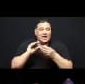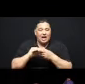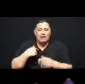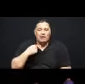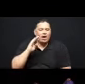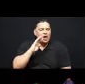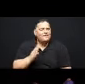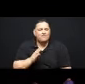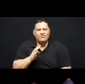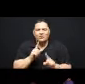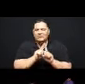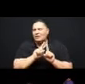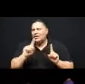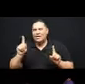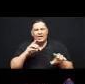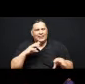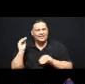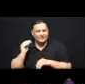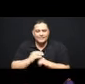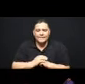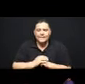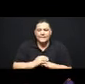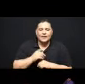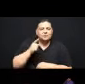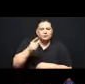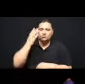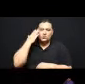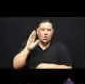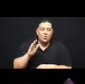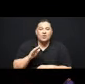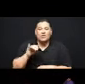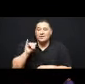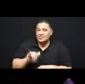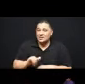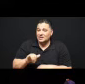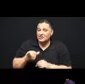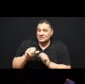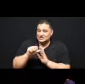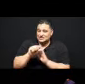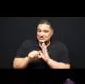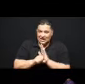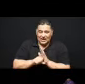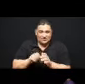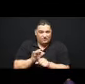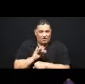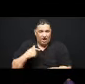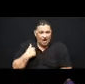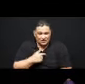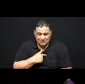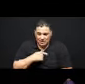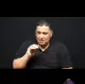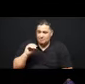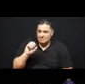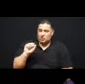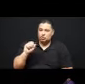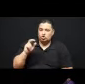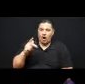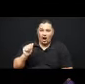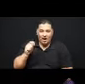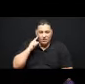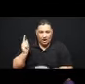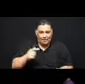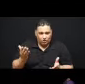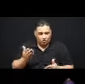You don't know. This Pacacta state is full of us. Mashuga for coming here. And here we are. Beyond the